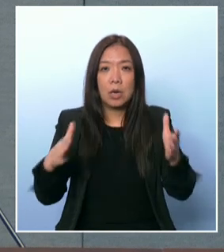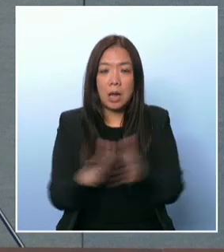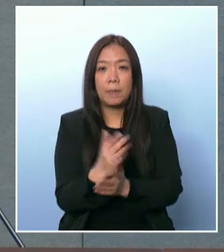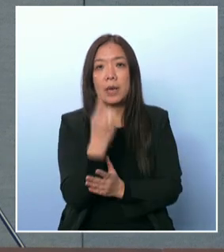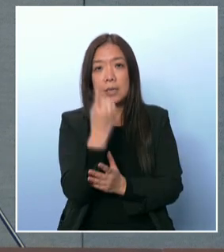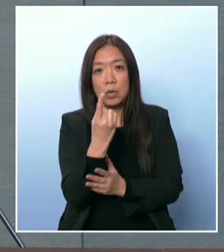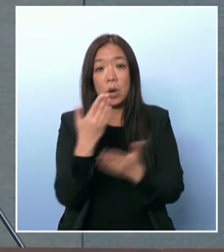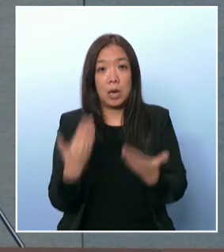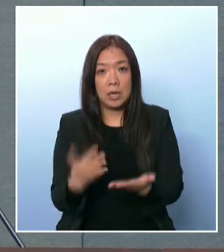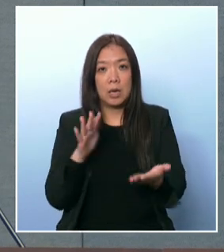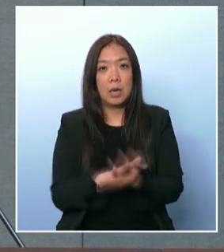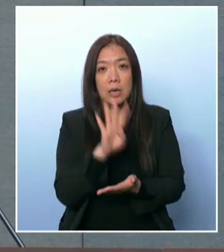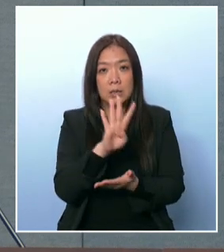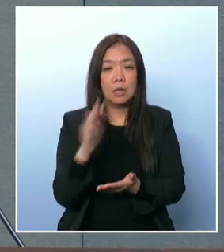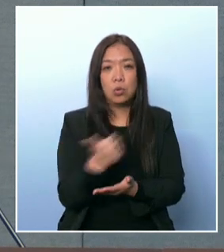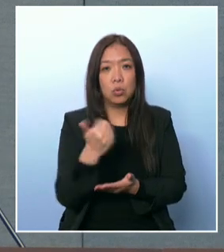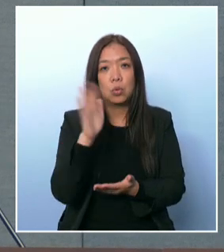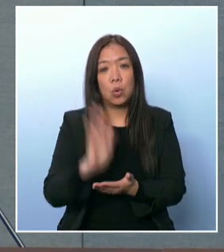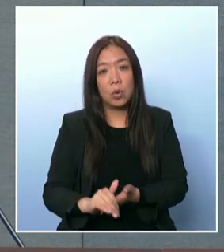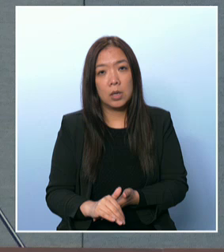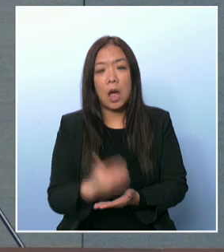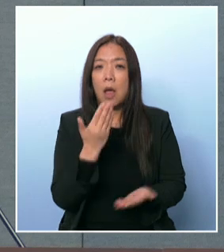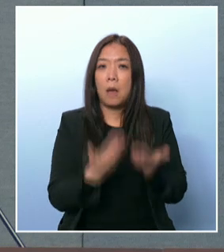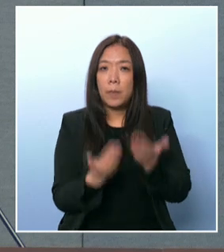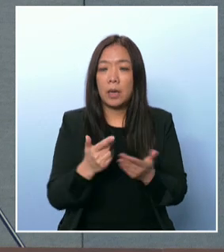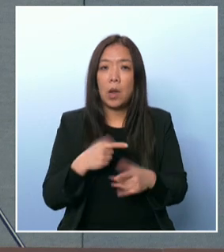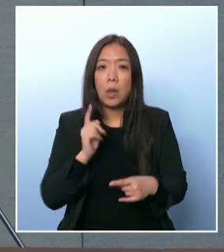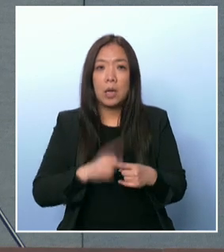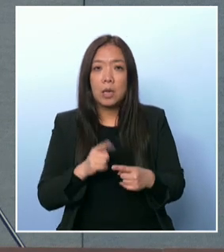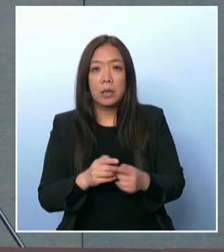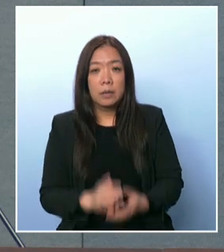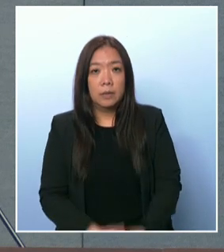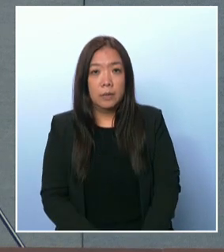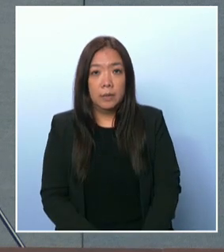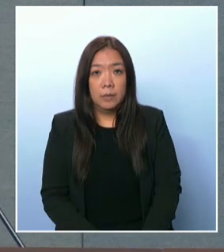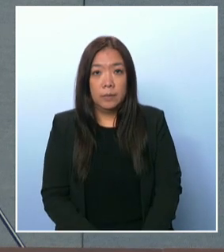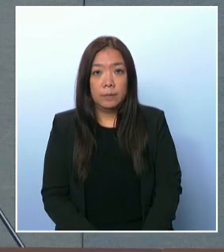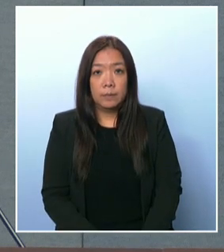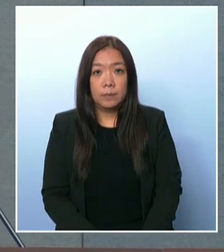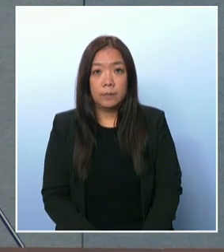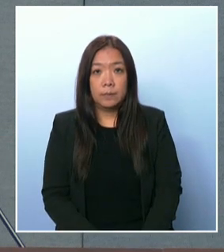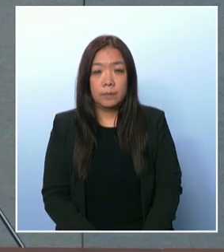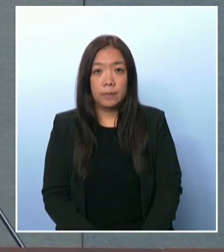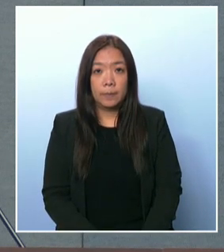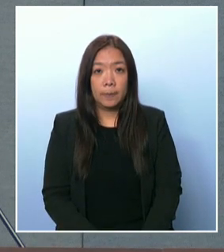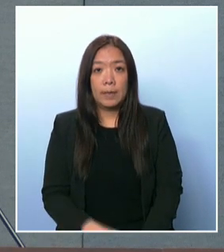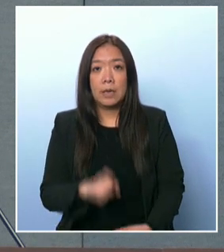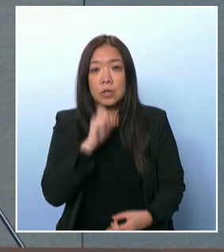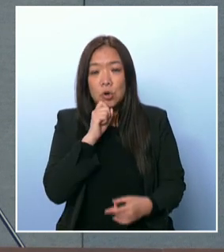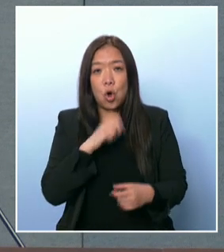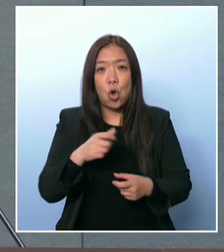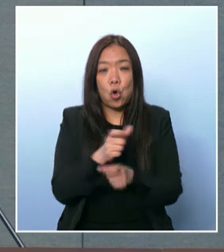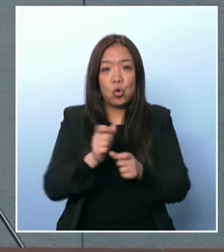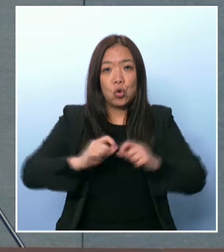Now, we have compressed the two-phase projects into one phase and aim at completion within 4